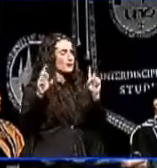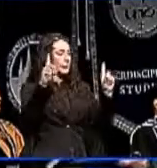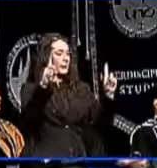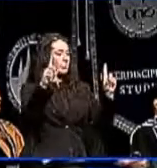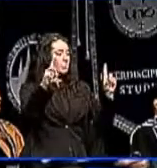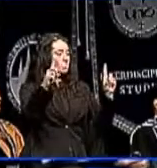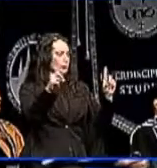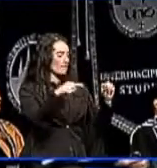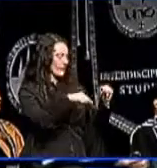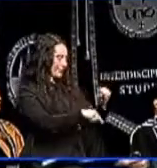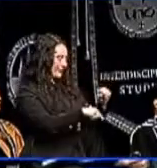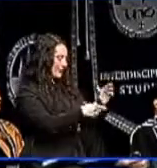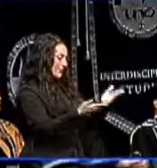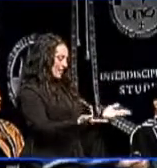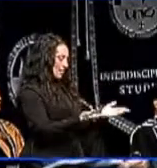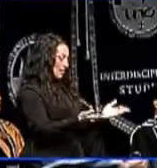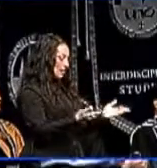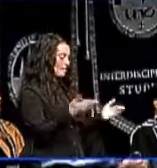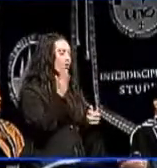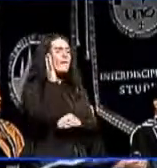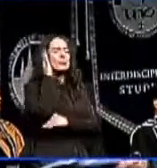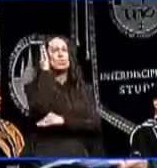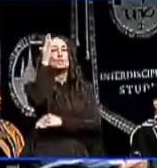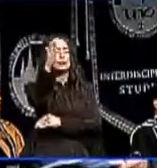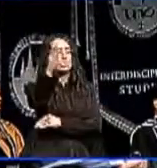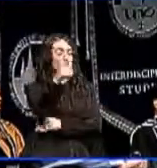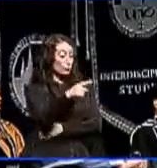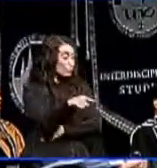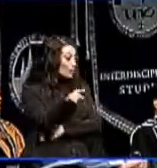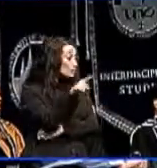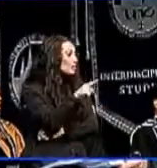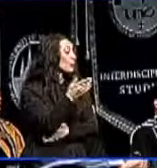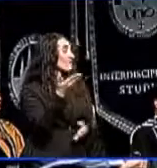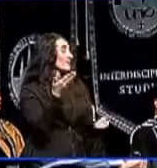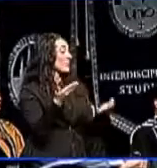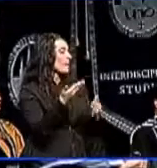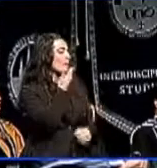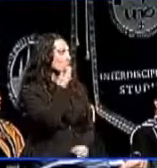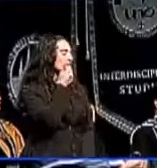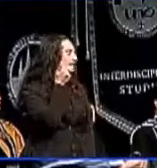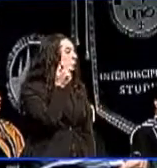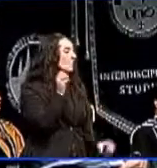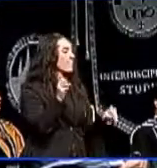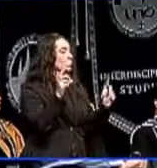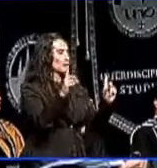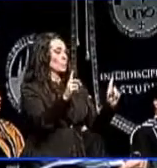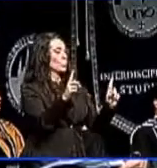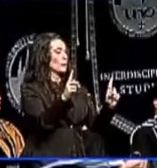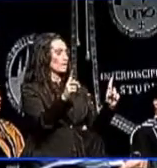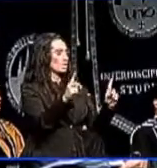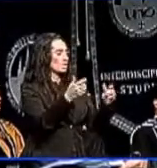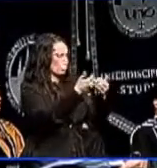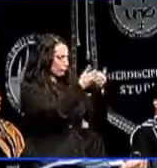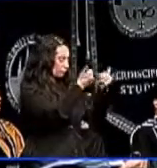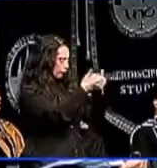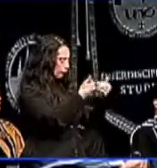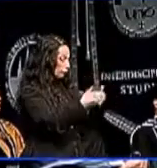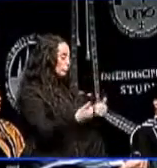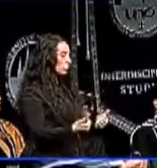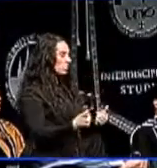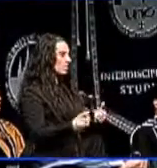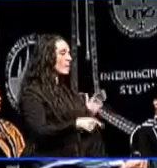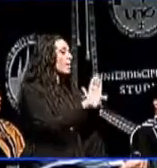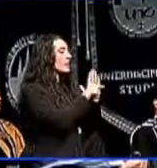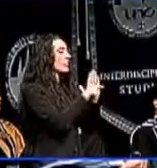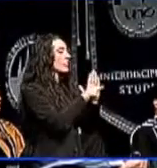the grave. And you may have the best chance to break that roadway leading from the